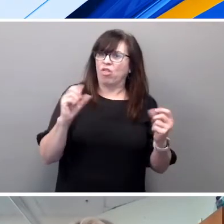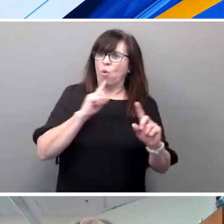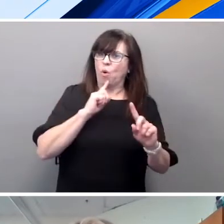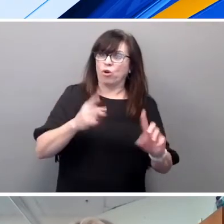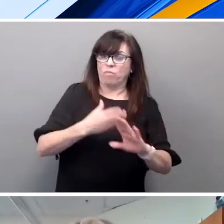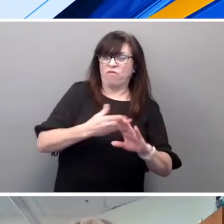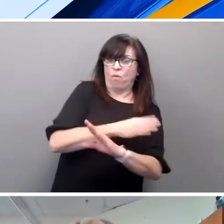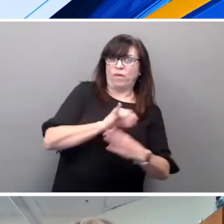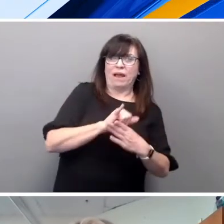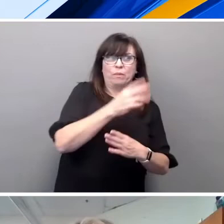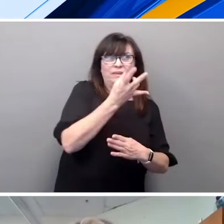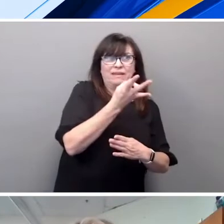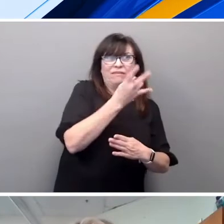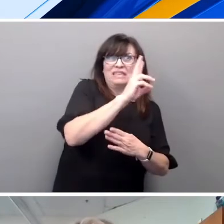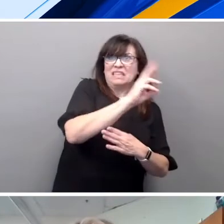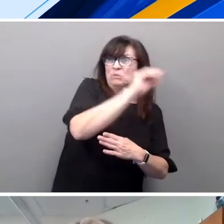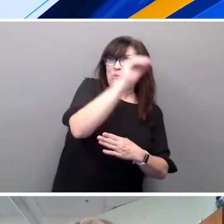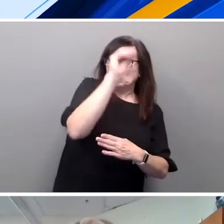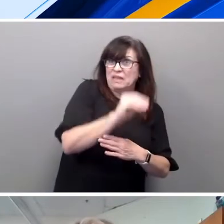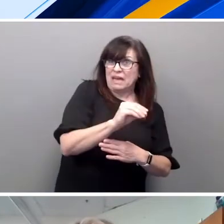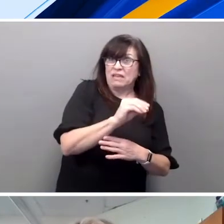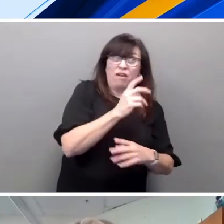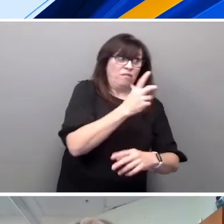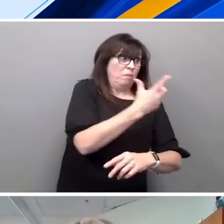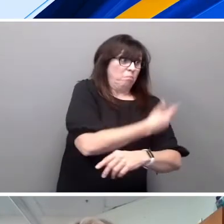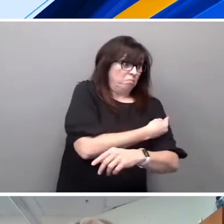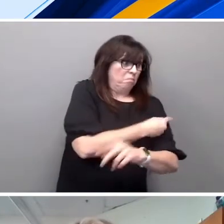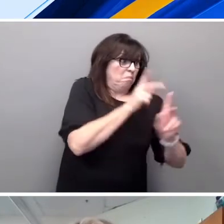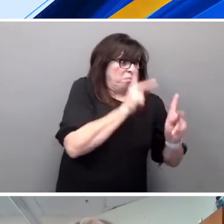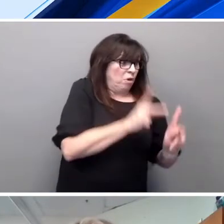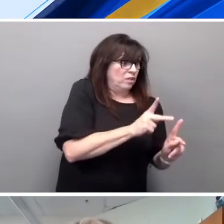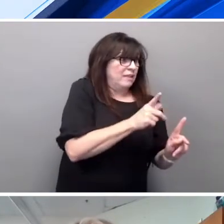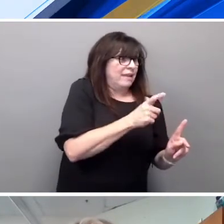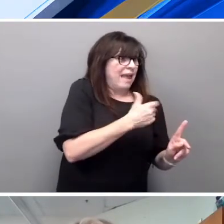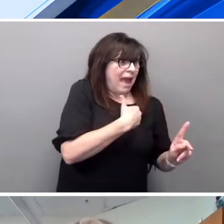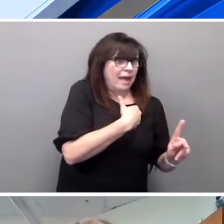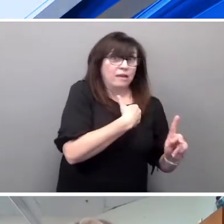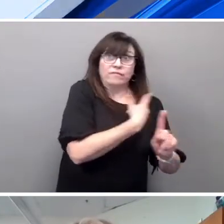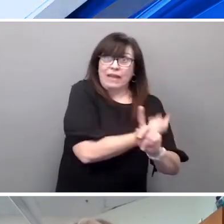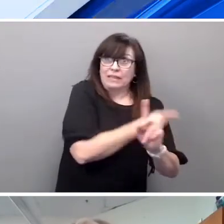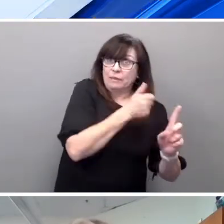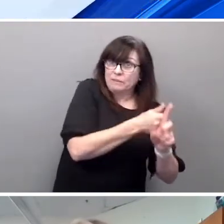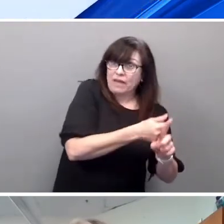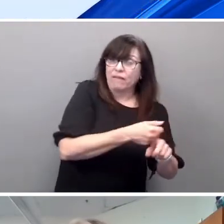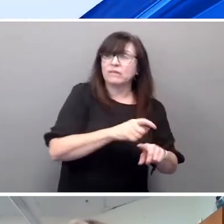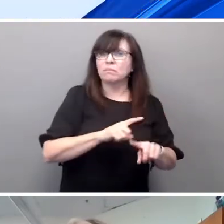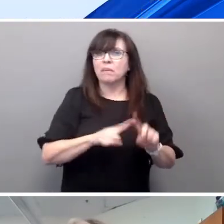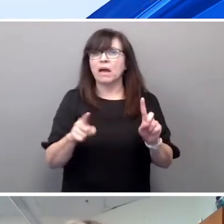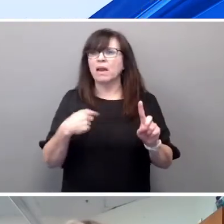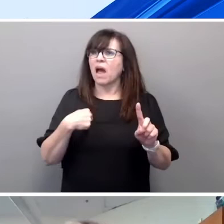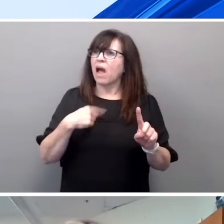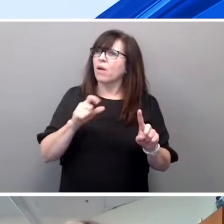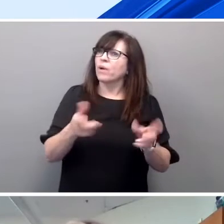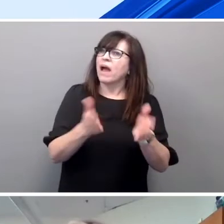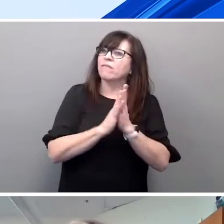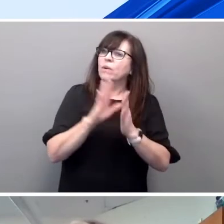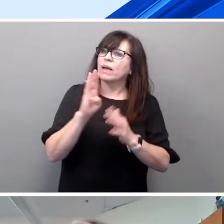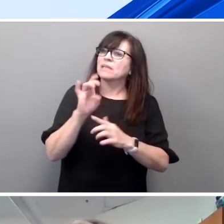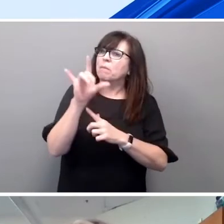probability. So it's a good question, and the answer is I don't know, but we'll ask Billy to take a look at that. Thank